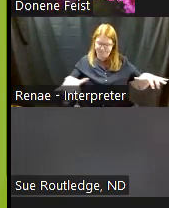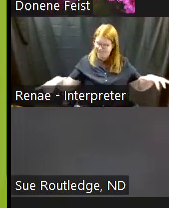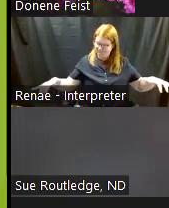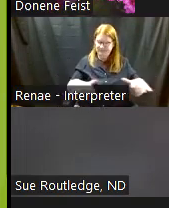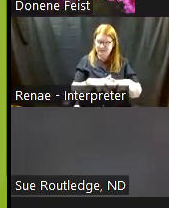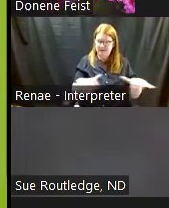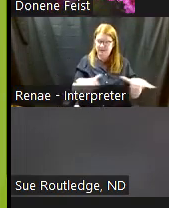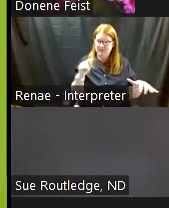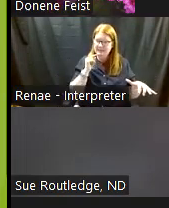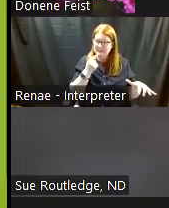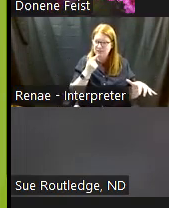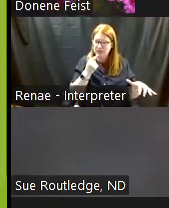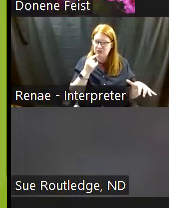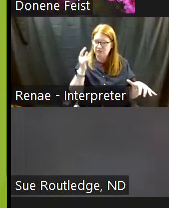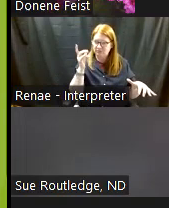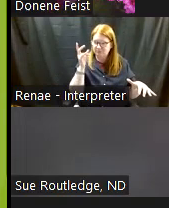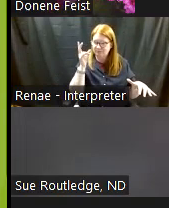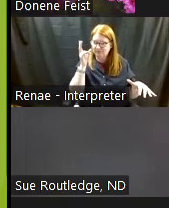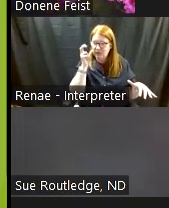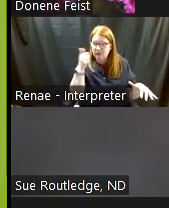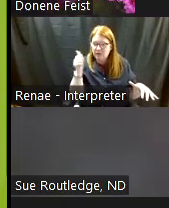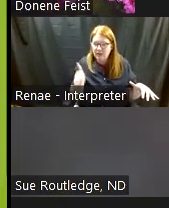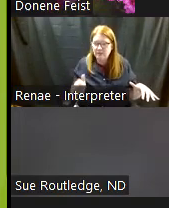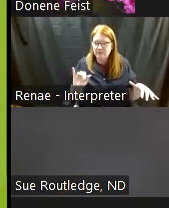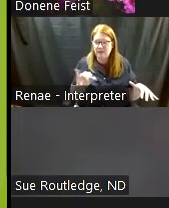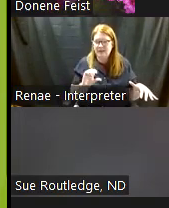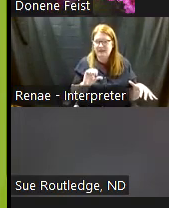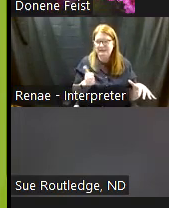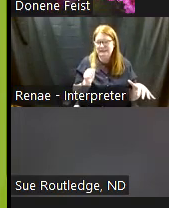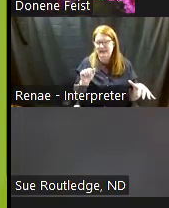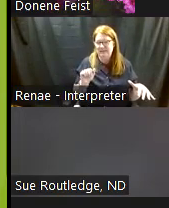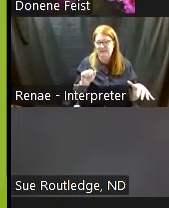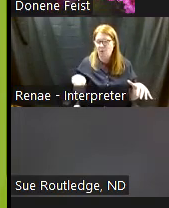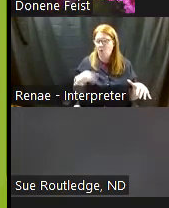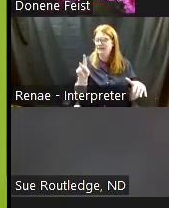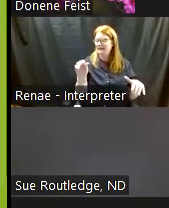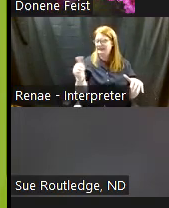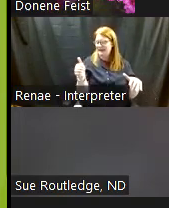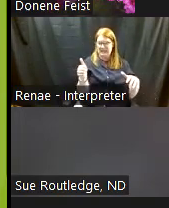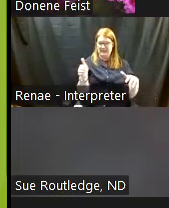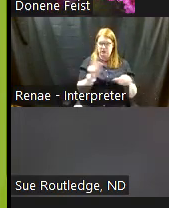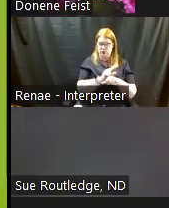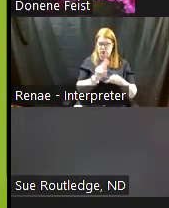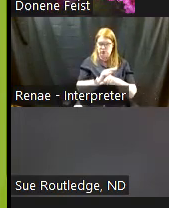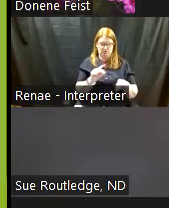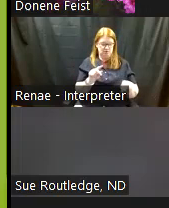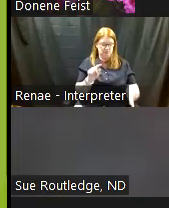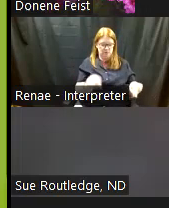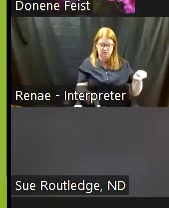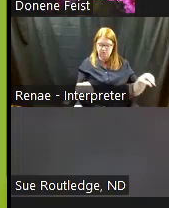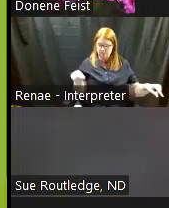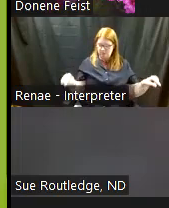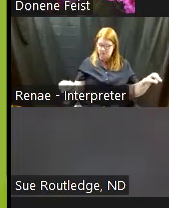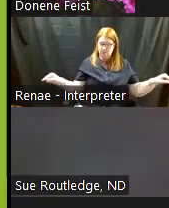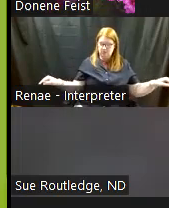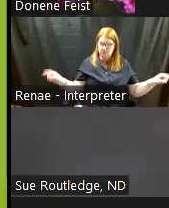hearing loss would be maybe like 10 keys on the whole piano that we have to work with and represent all of the sounds that are